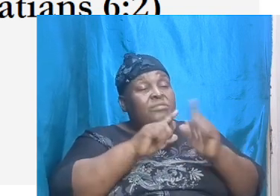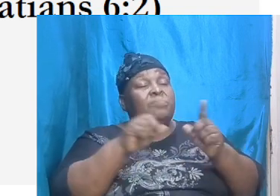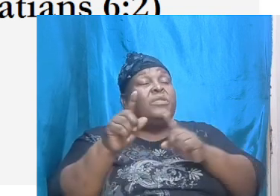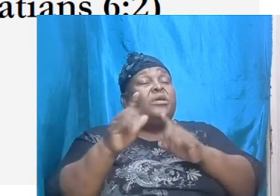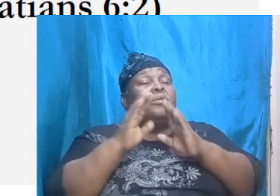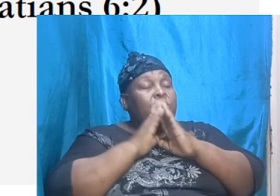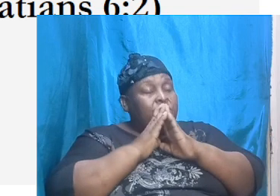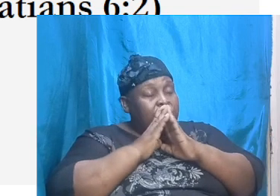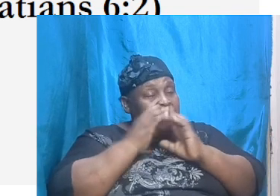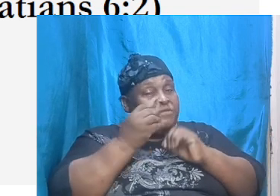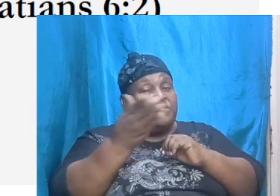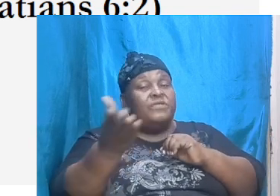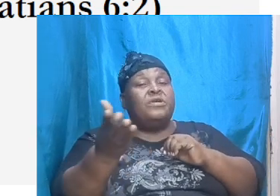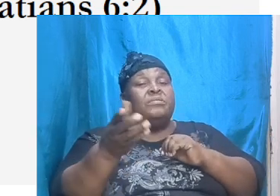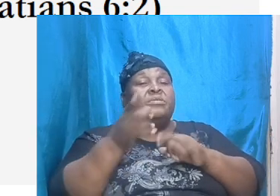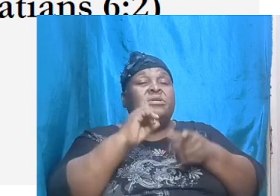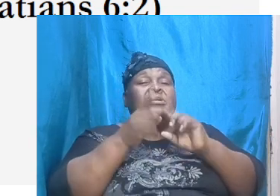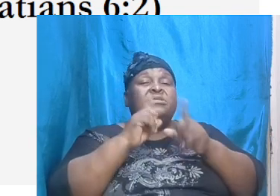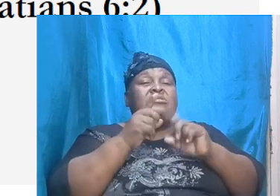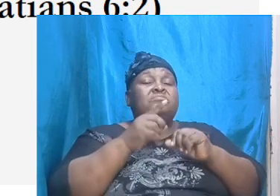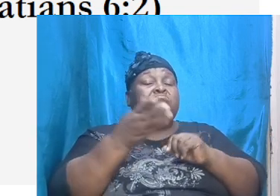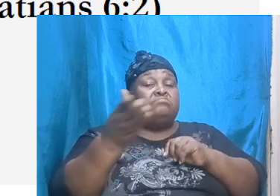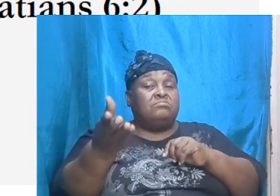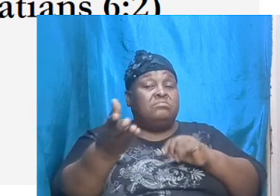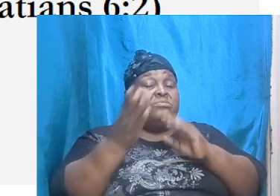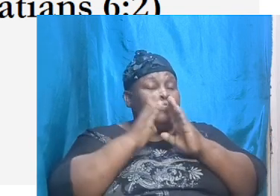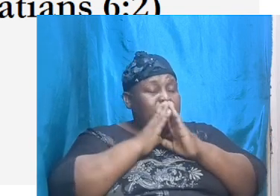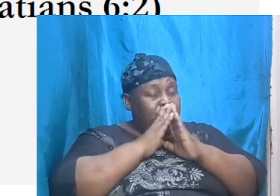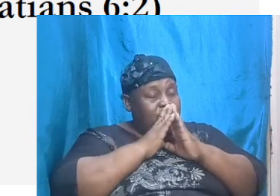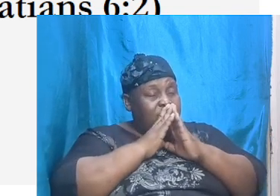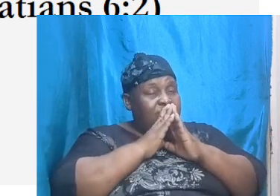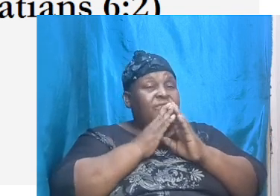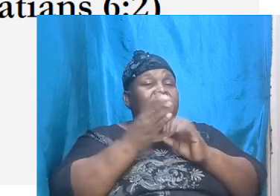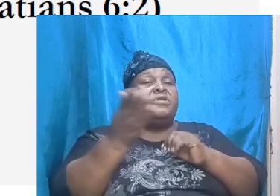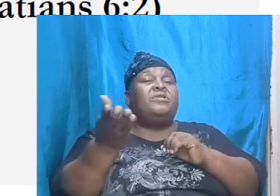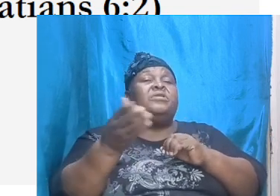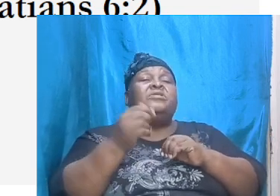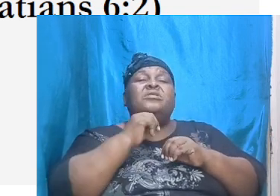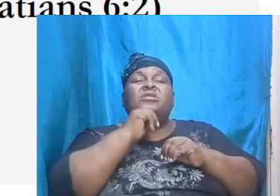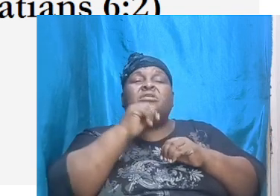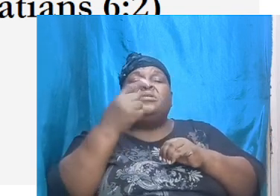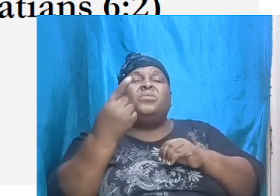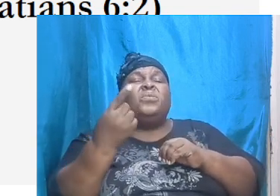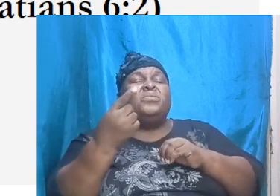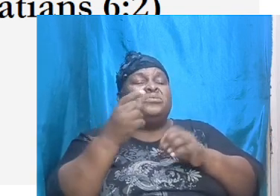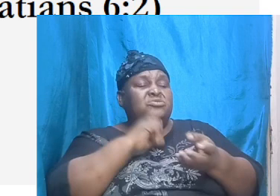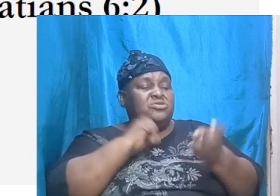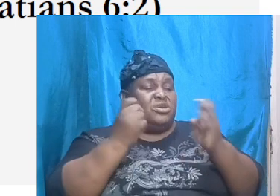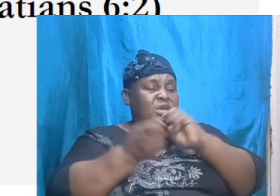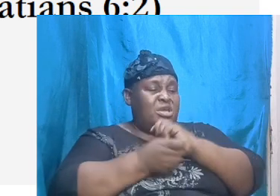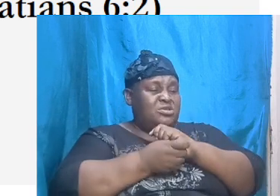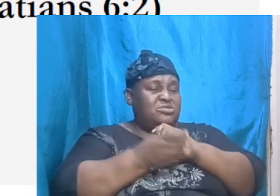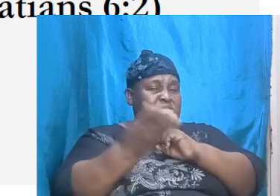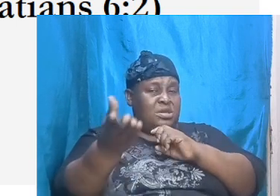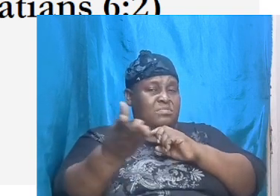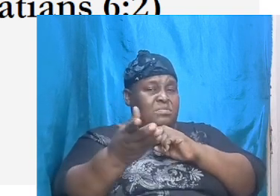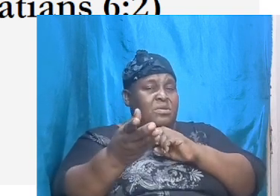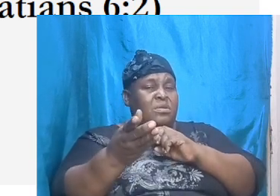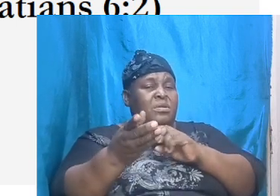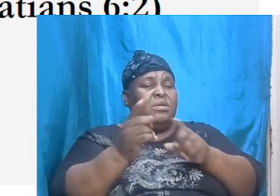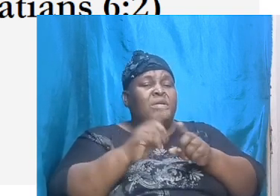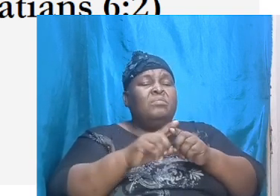them. Talk to them, but pray for them. Because at the end of the day, it doesn't only change them, but it also changes